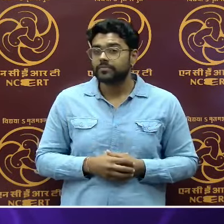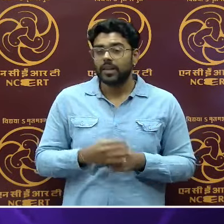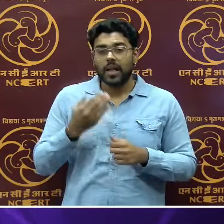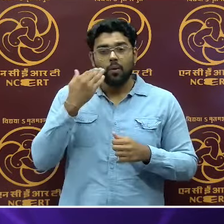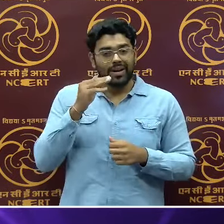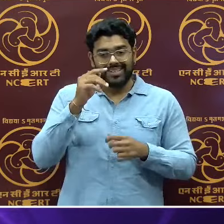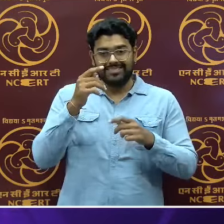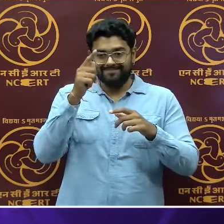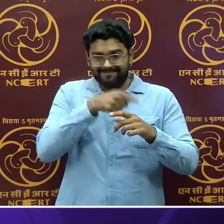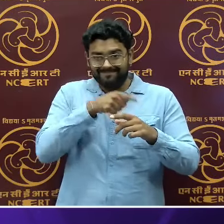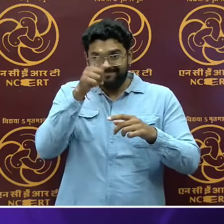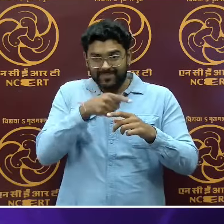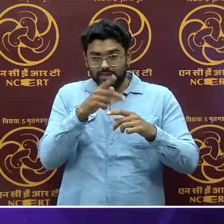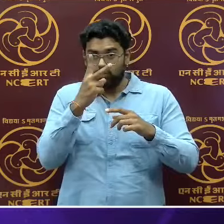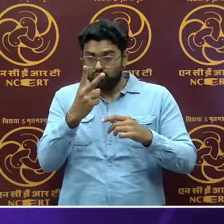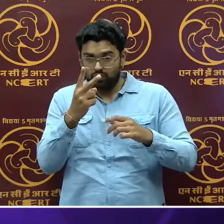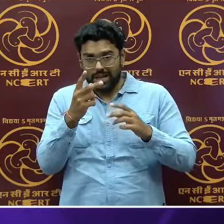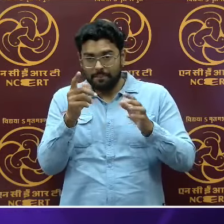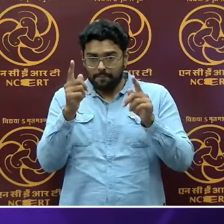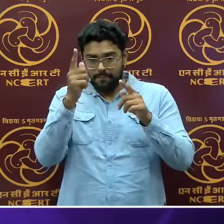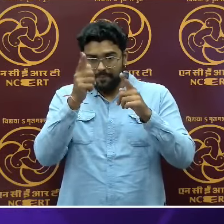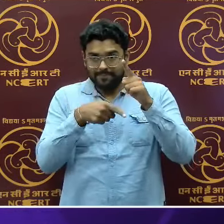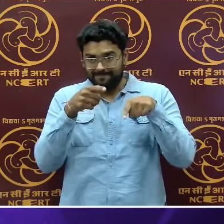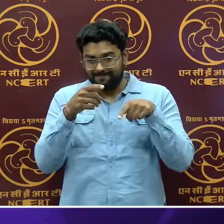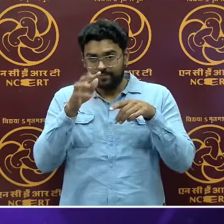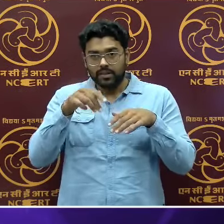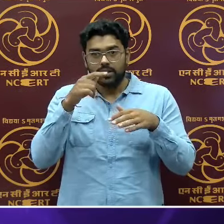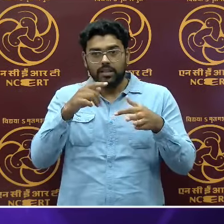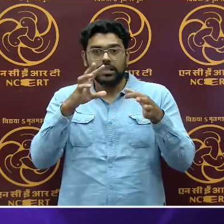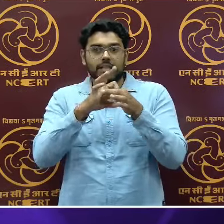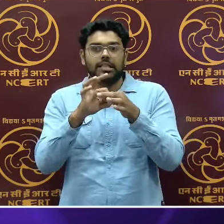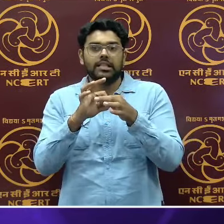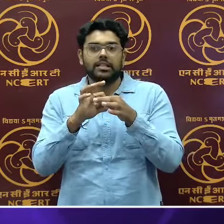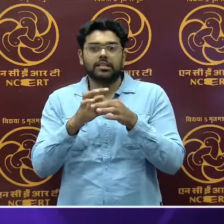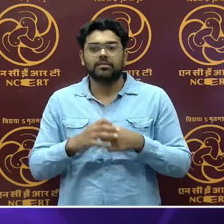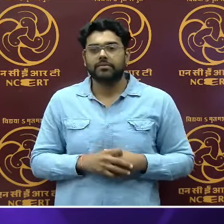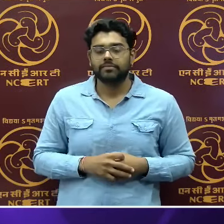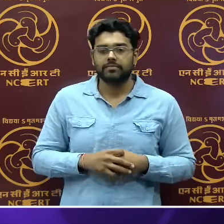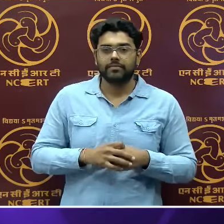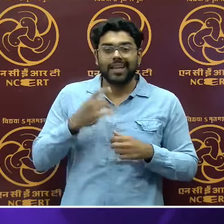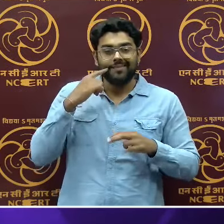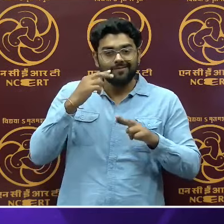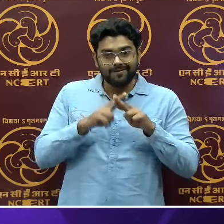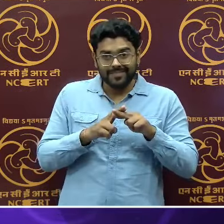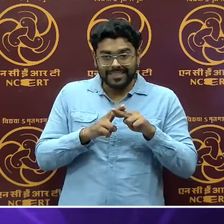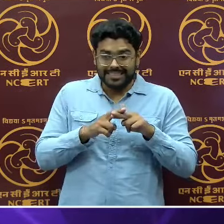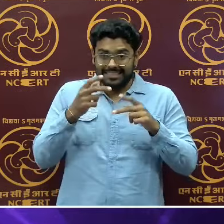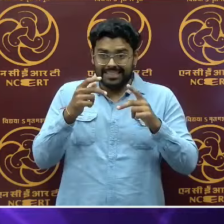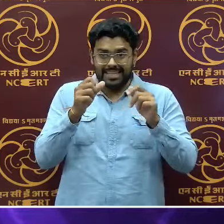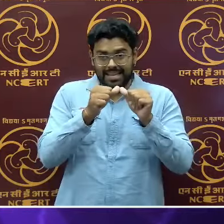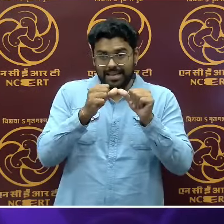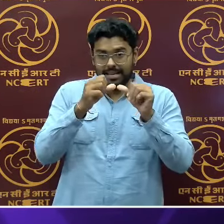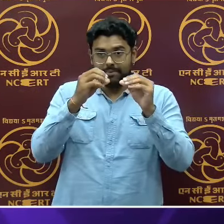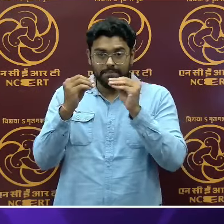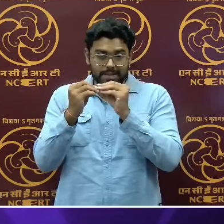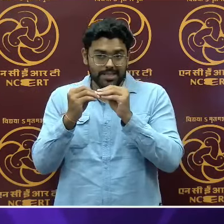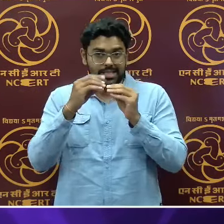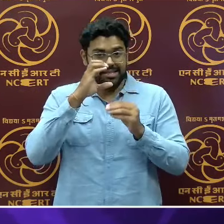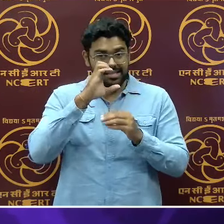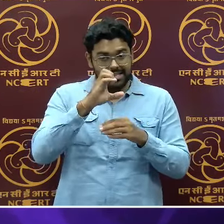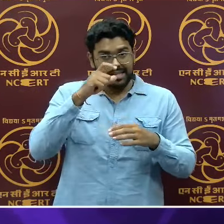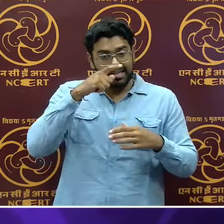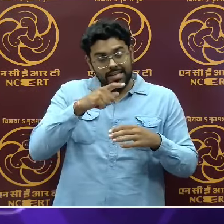lines are parallel, pair of alternate angles are equal, right. So, if this angle ABC has